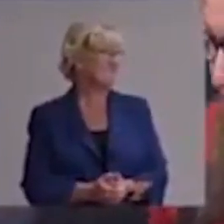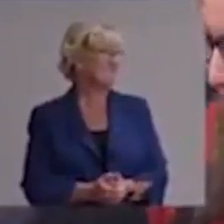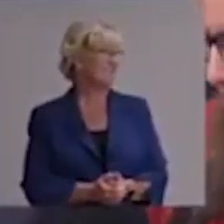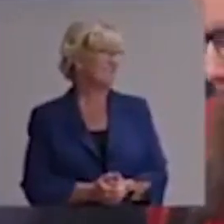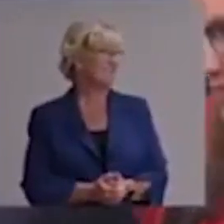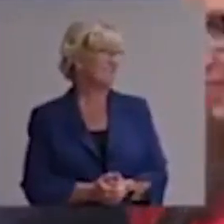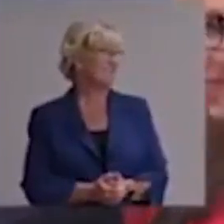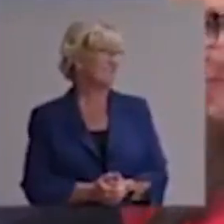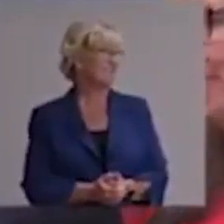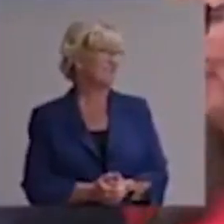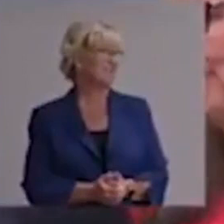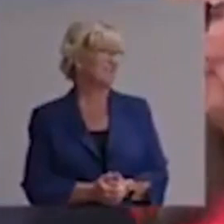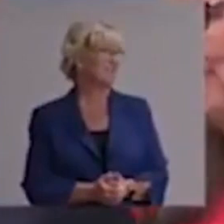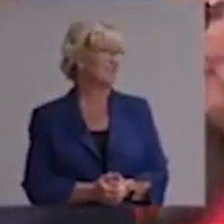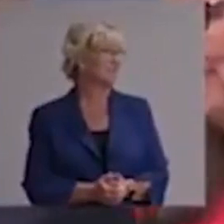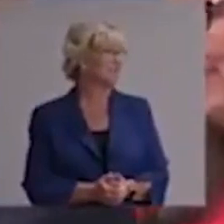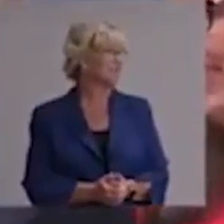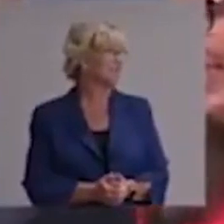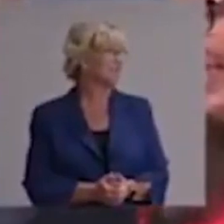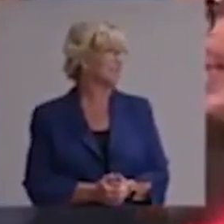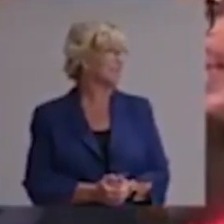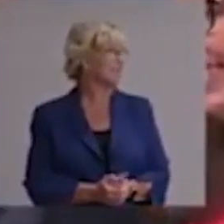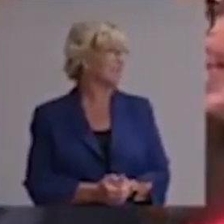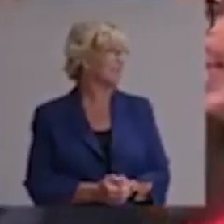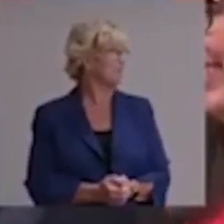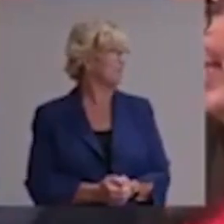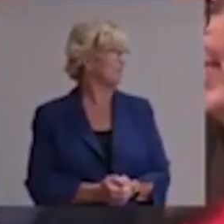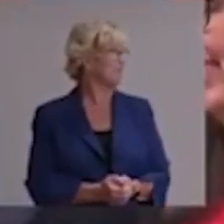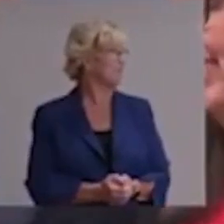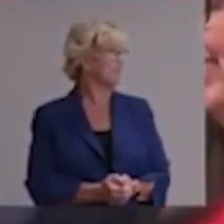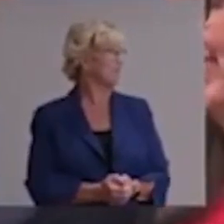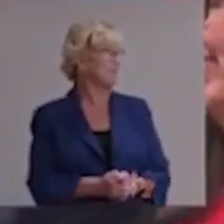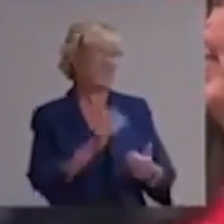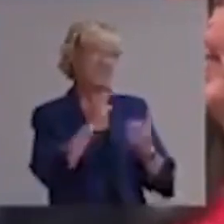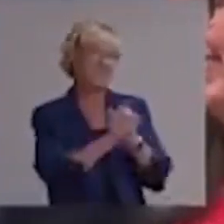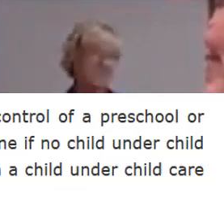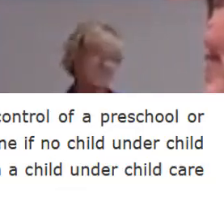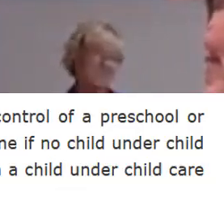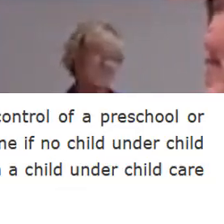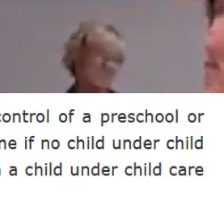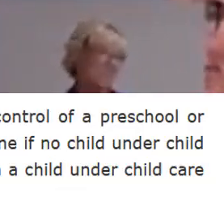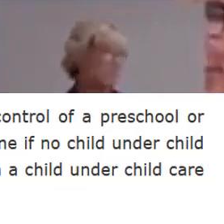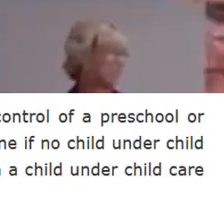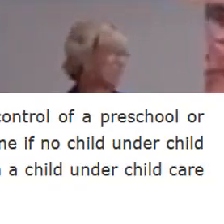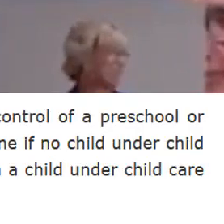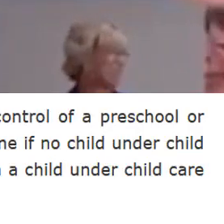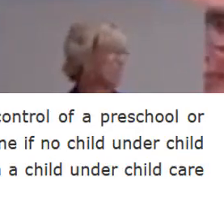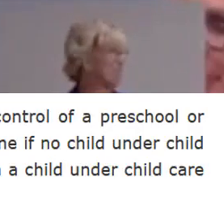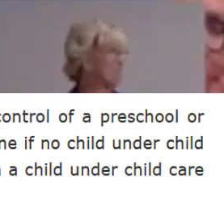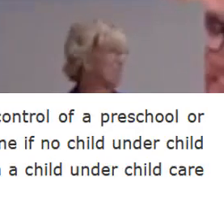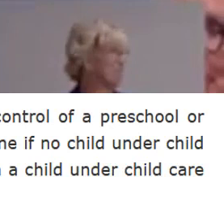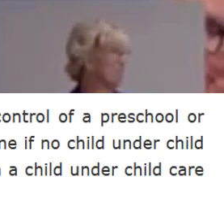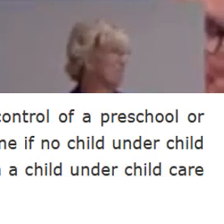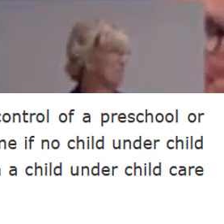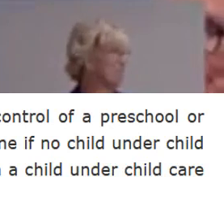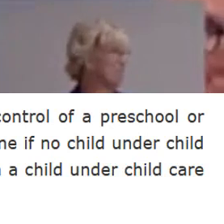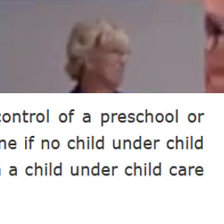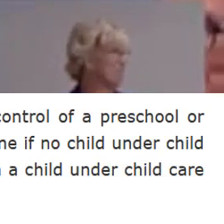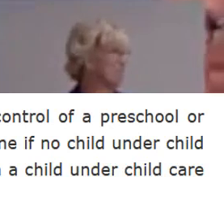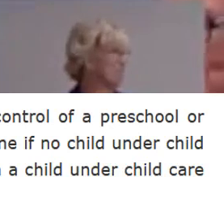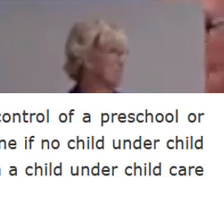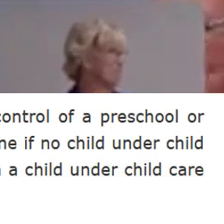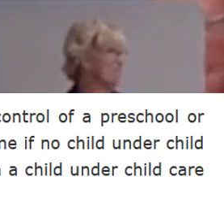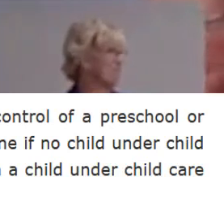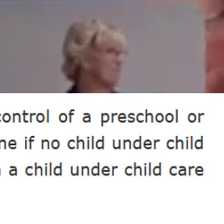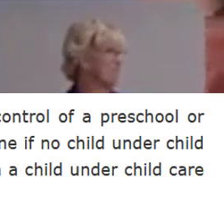public buildings where meetings are open to the public, the governor's mansion, residences of any legislature, childcare facilities, government buildings, courts, corrections